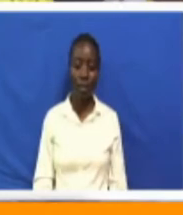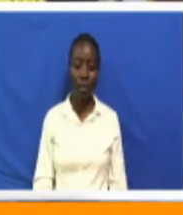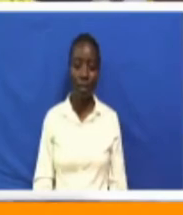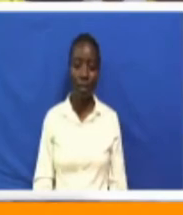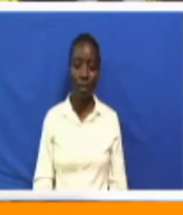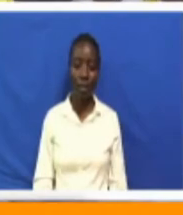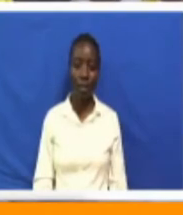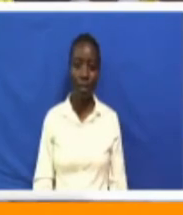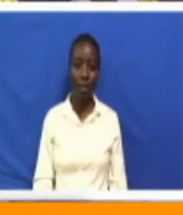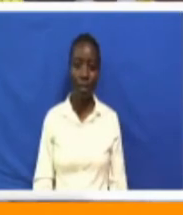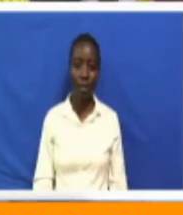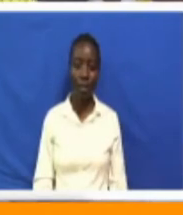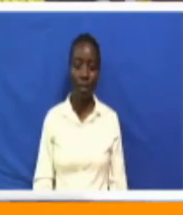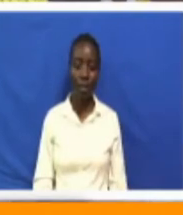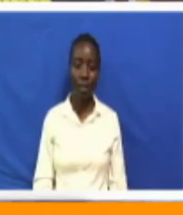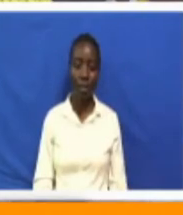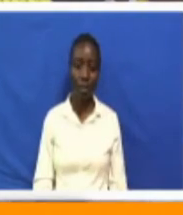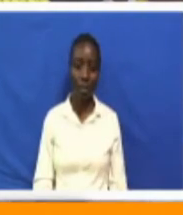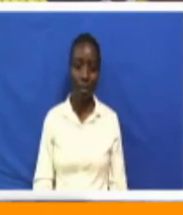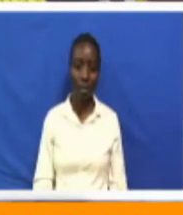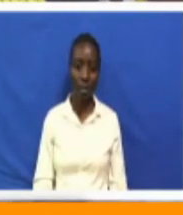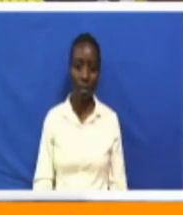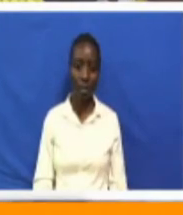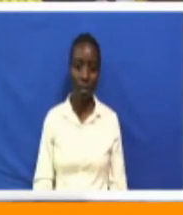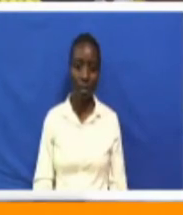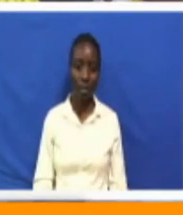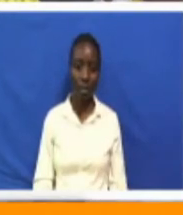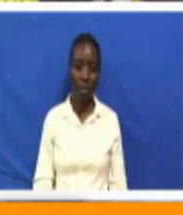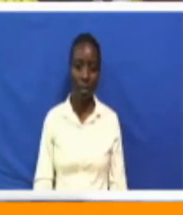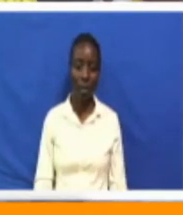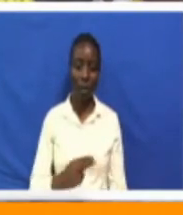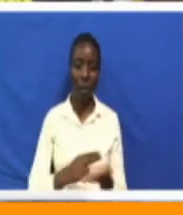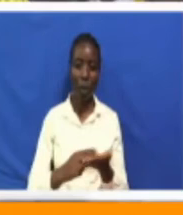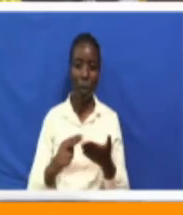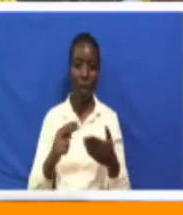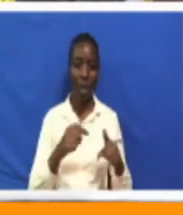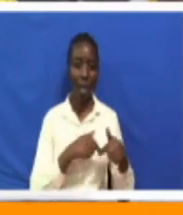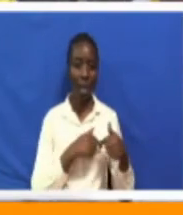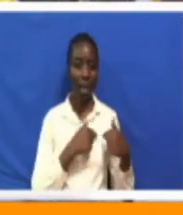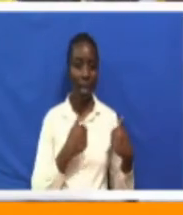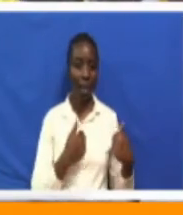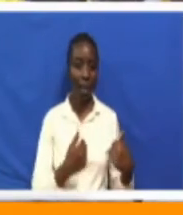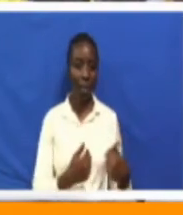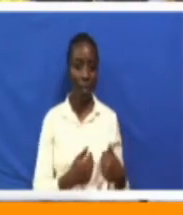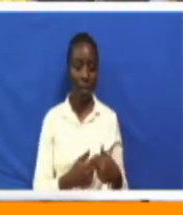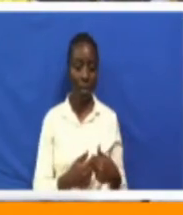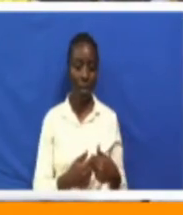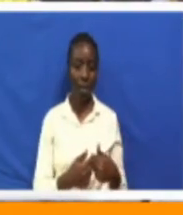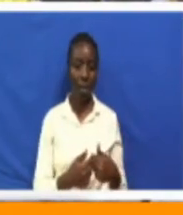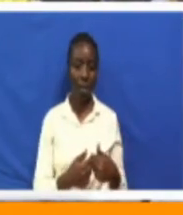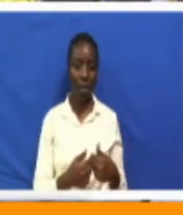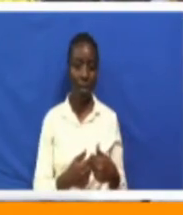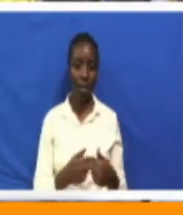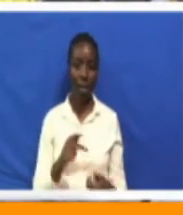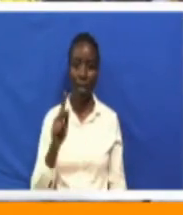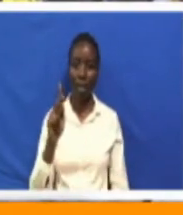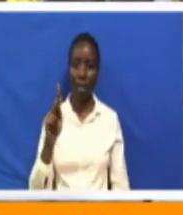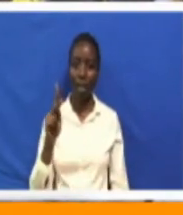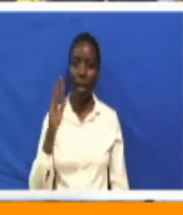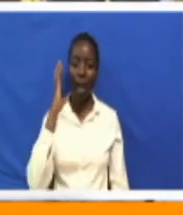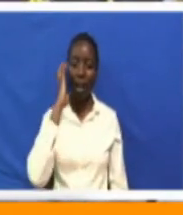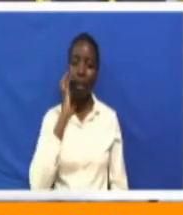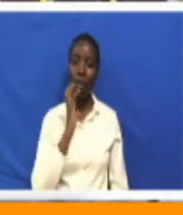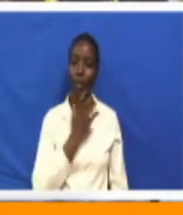that is divine mercy Kenyatta Road Parish in ruiru Father new father